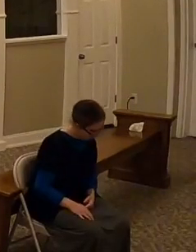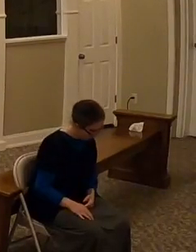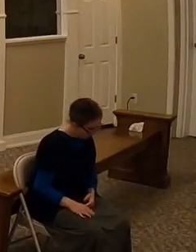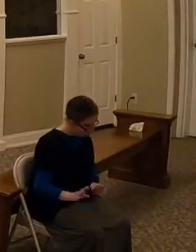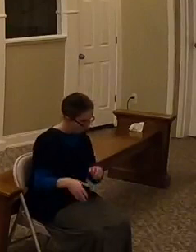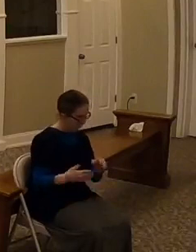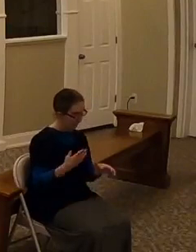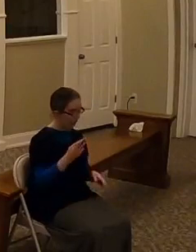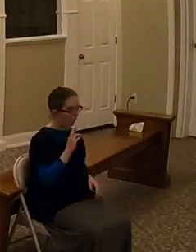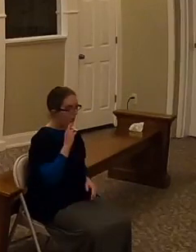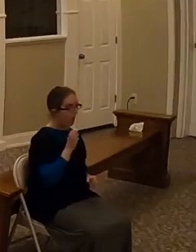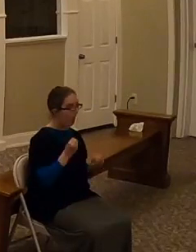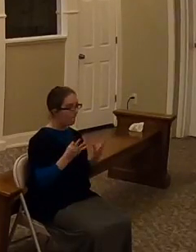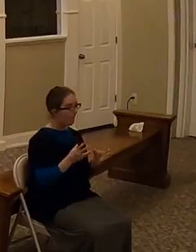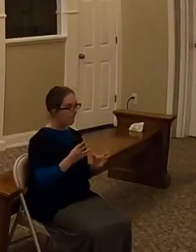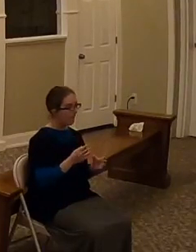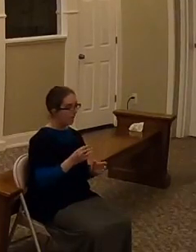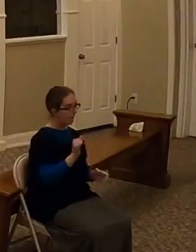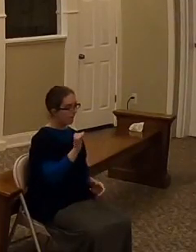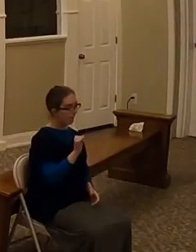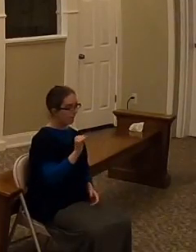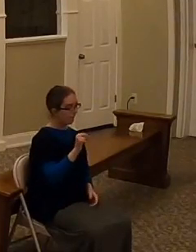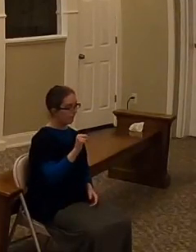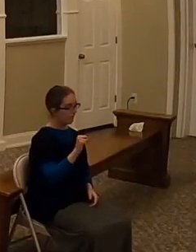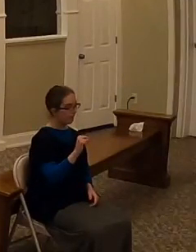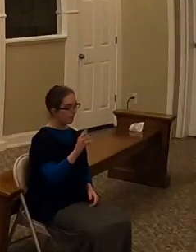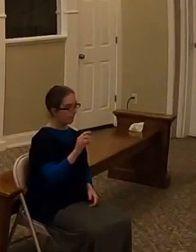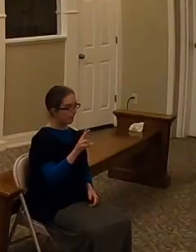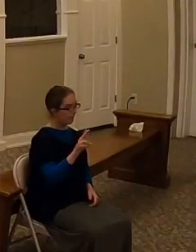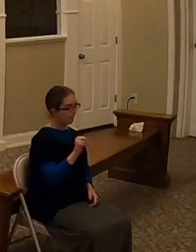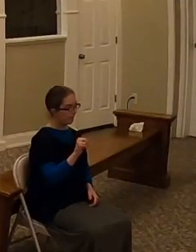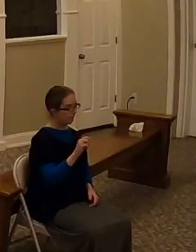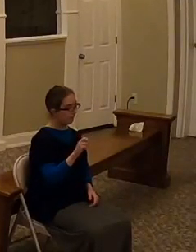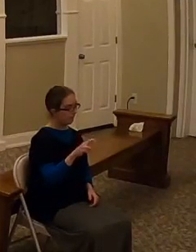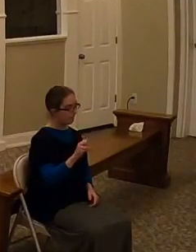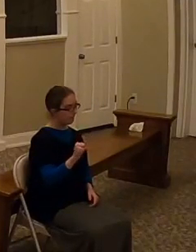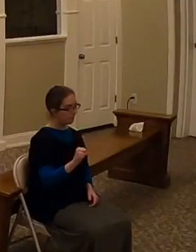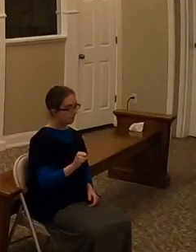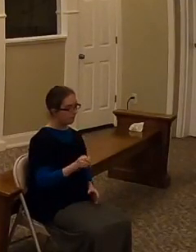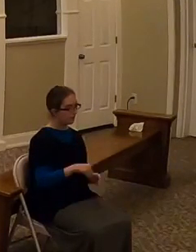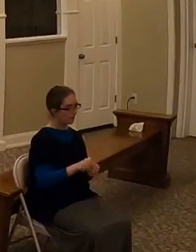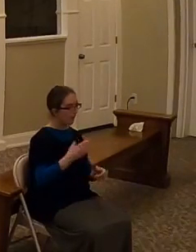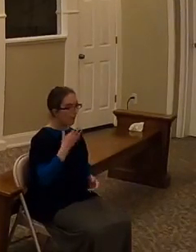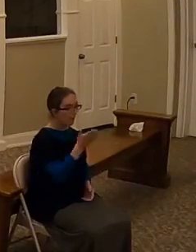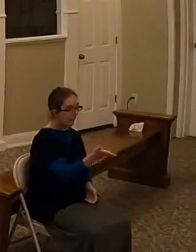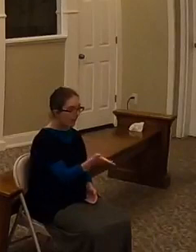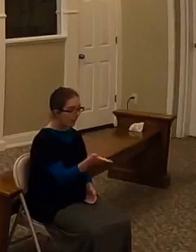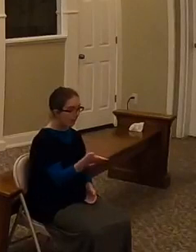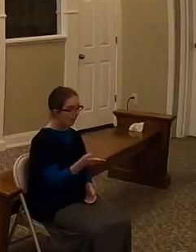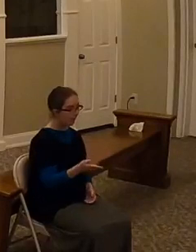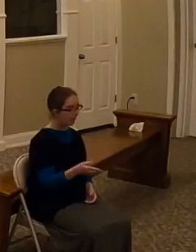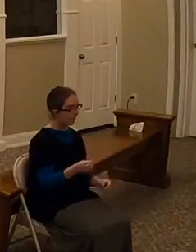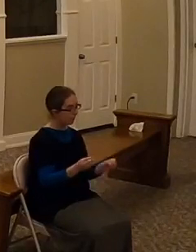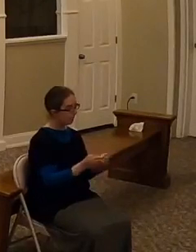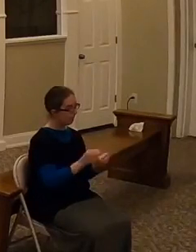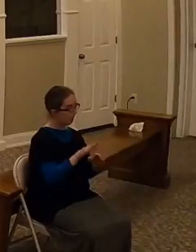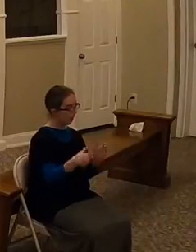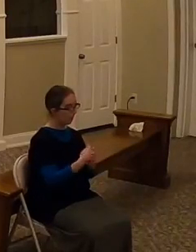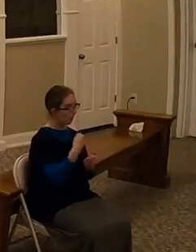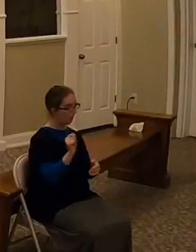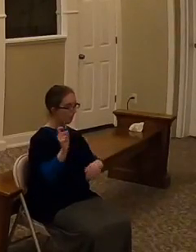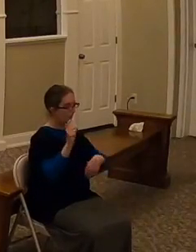Did you know there are a lot of influencers out there that will influence your thinking? Getting more and more all the